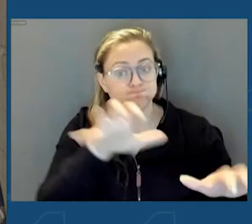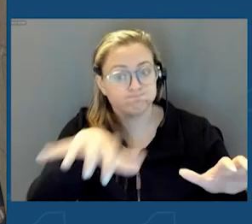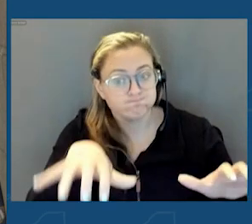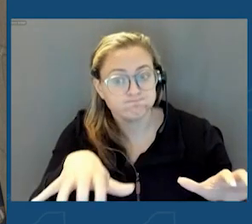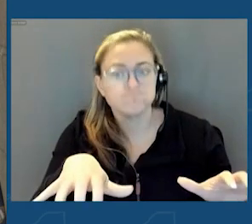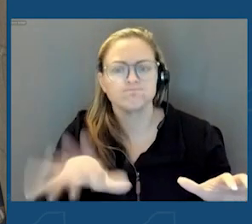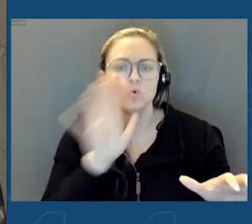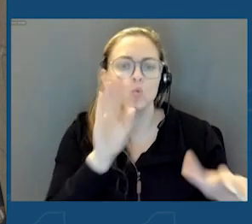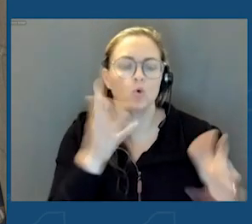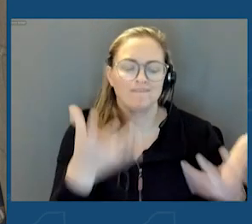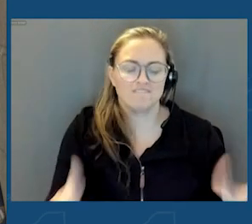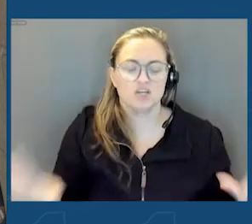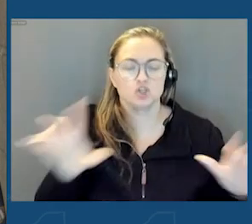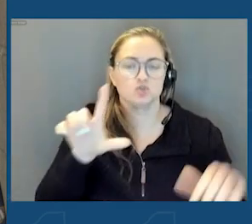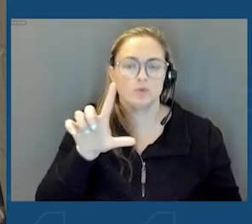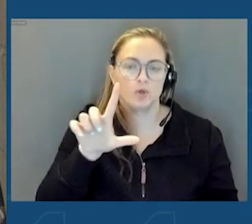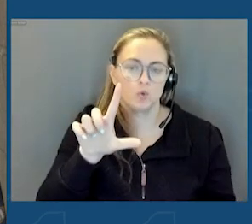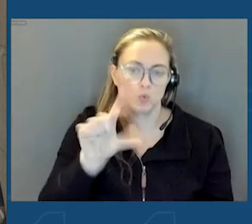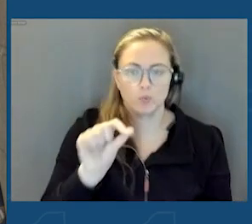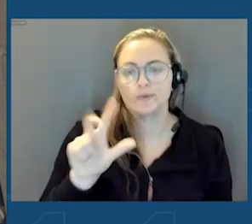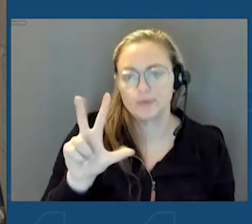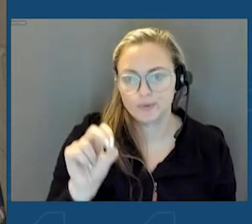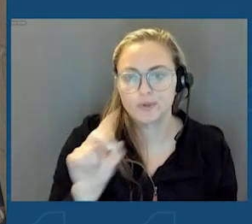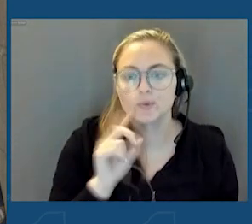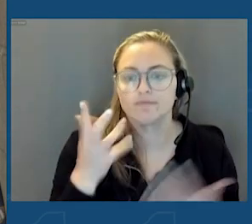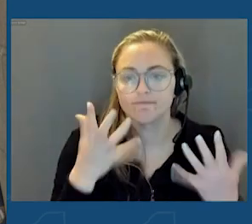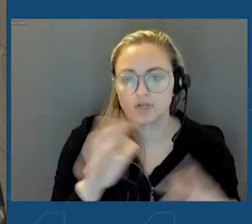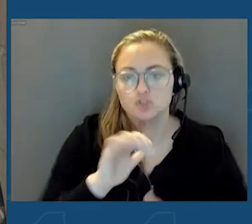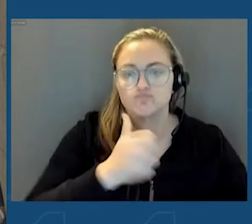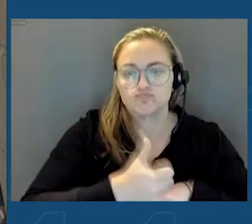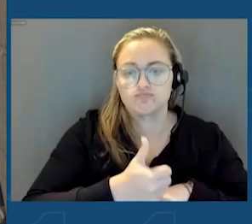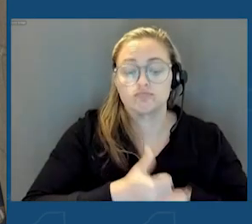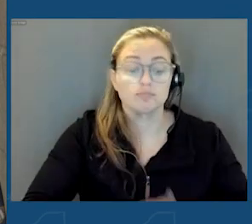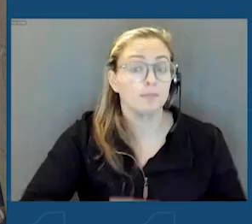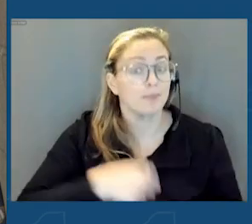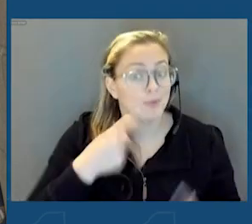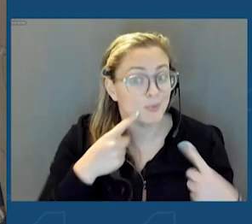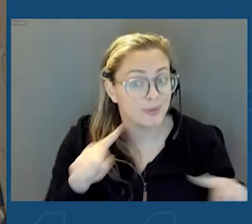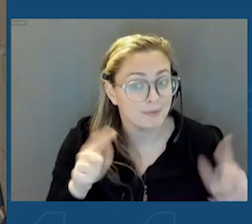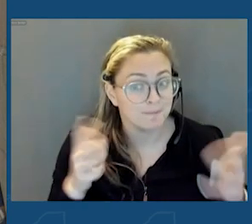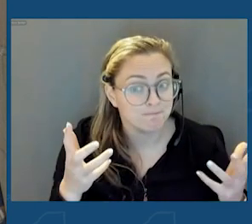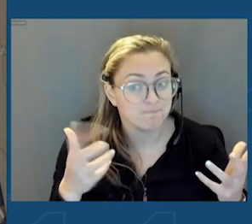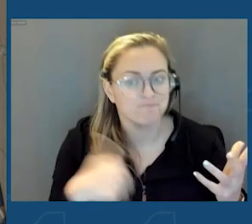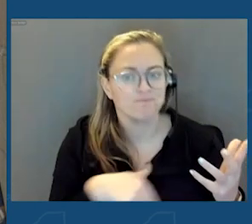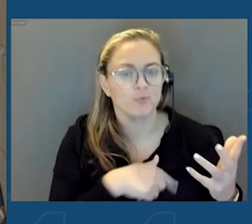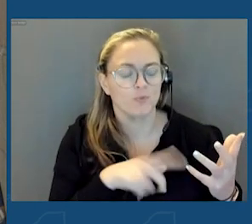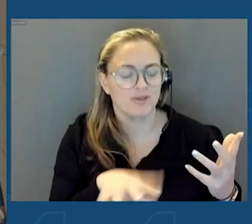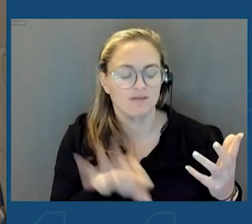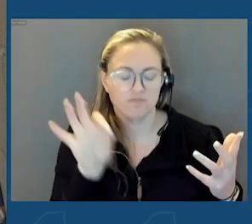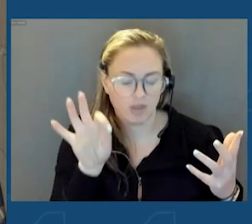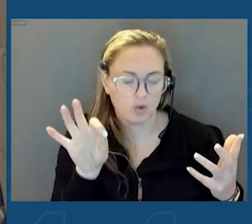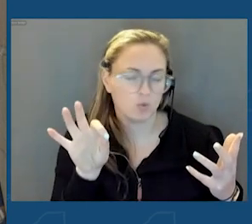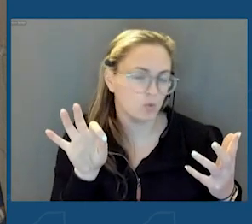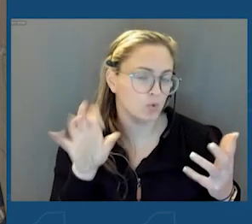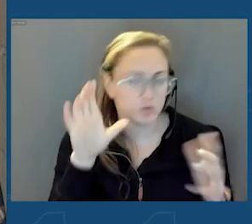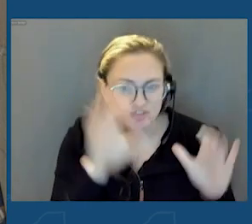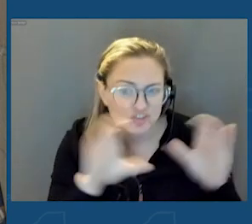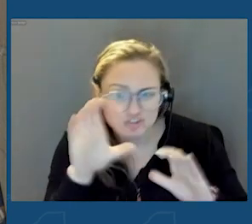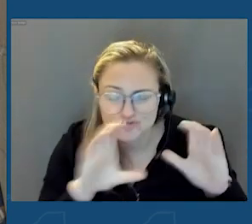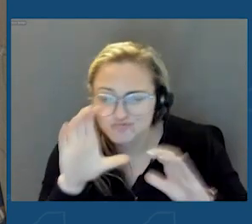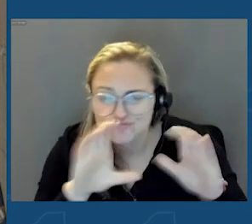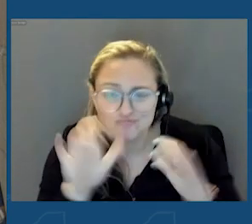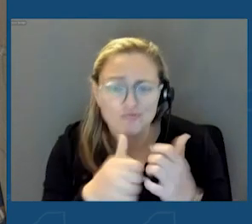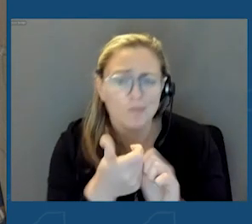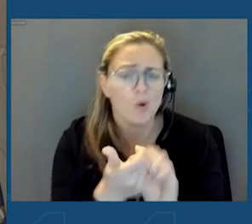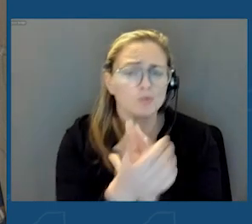by 2030. And I'm proud to announce that we've searched the earth for the most